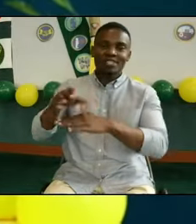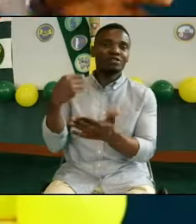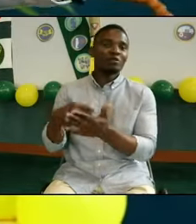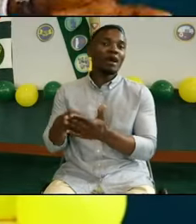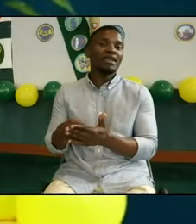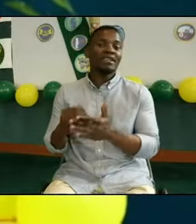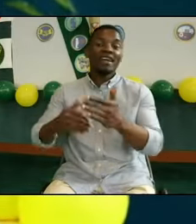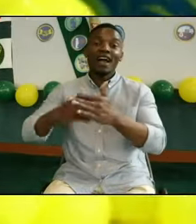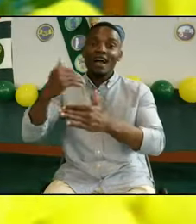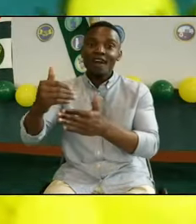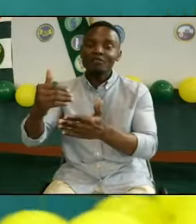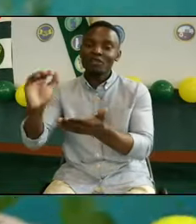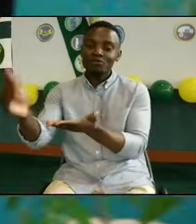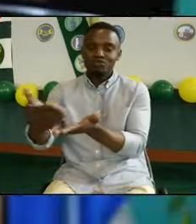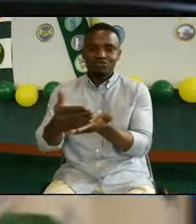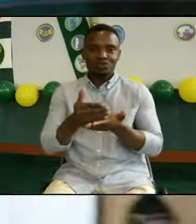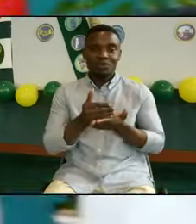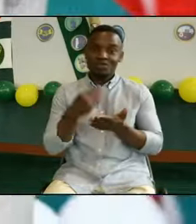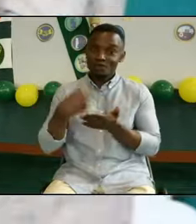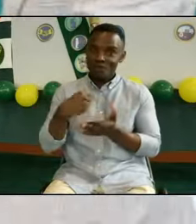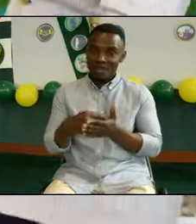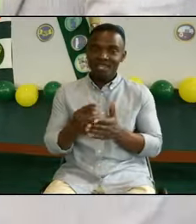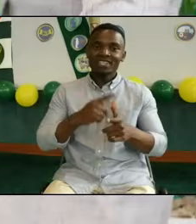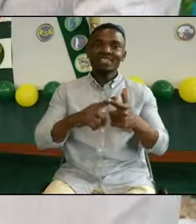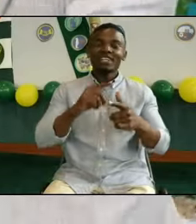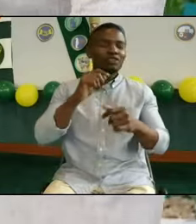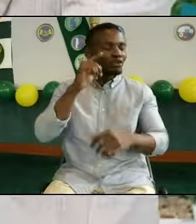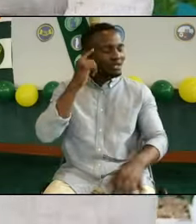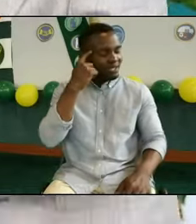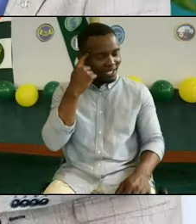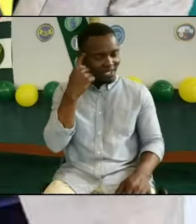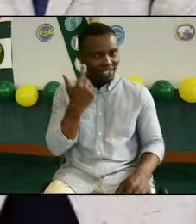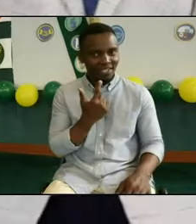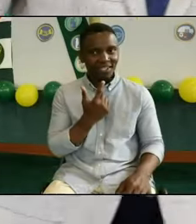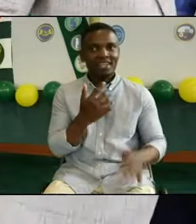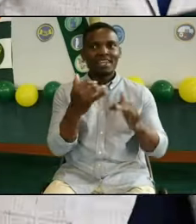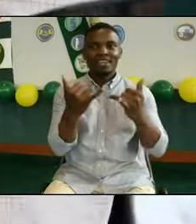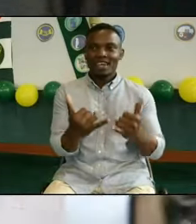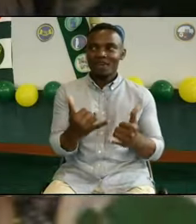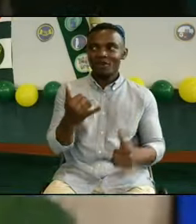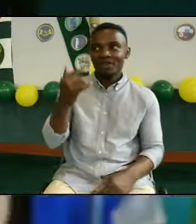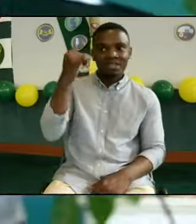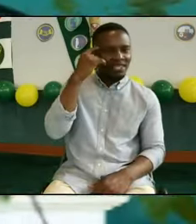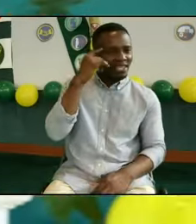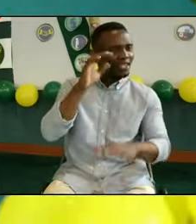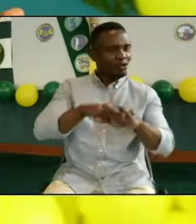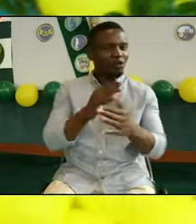Then after you taking the money and walking away, you get to the house, and then your thinking cap now rewinds. Then you now know